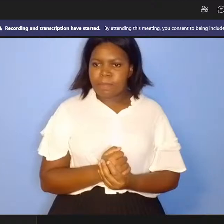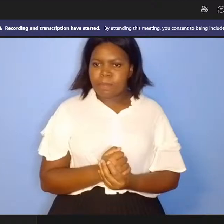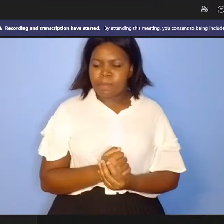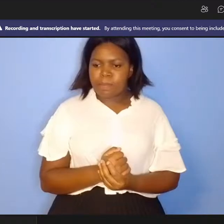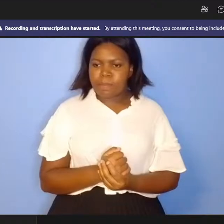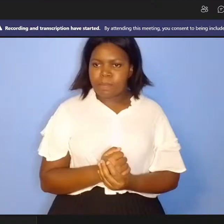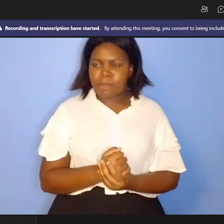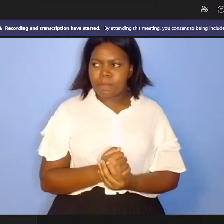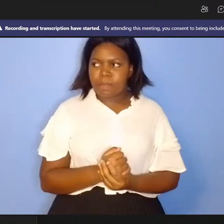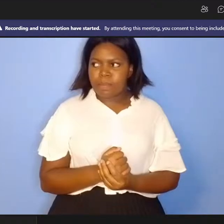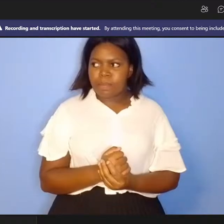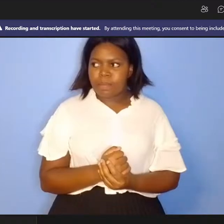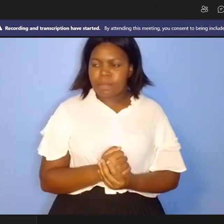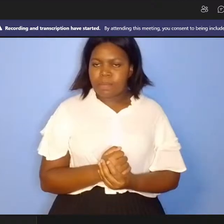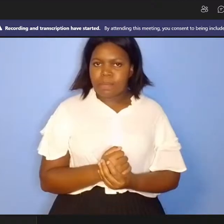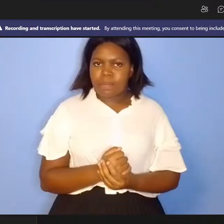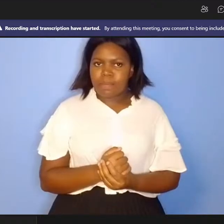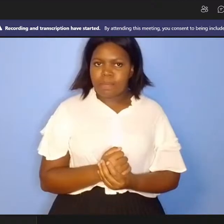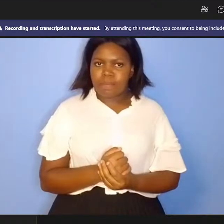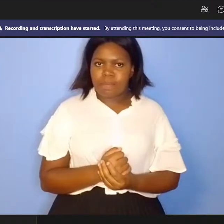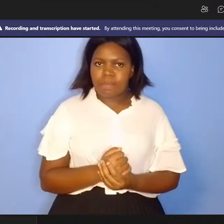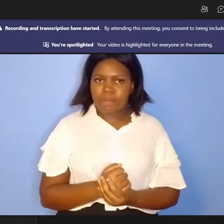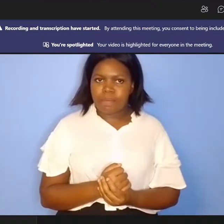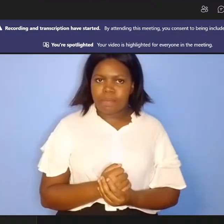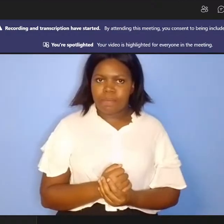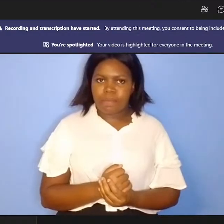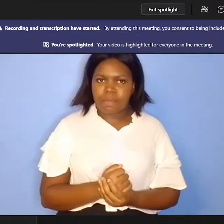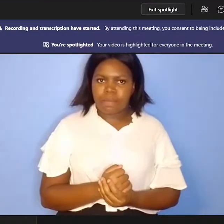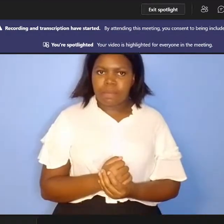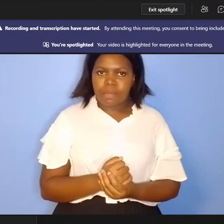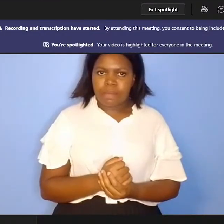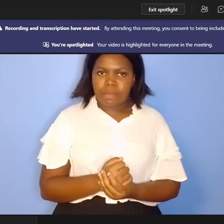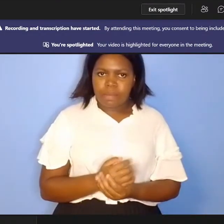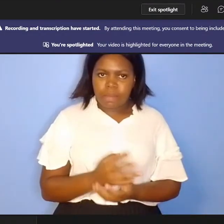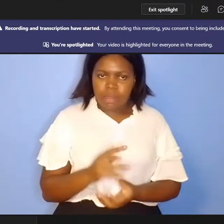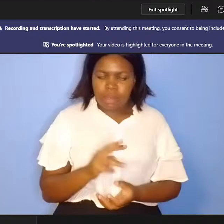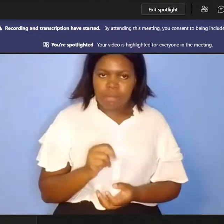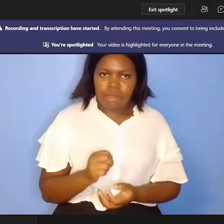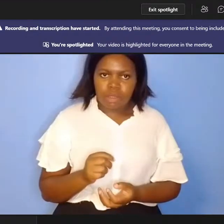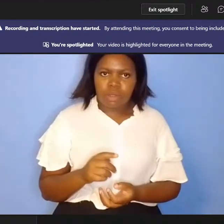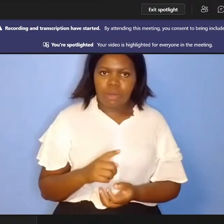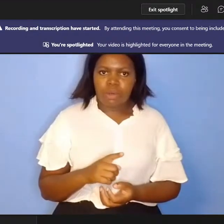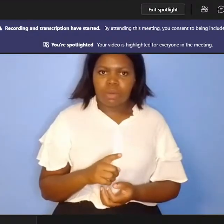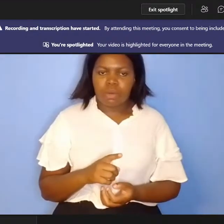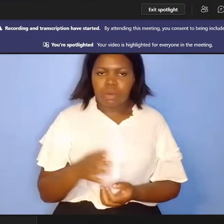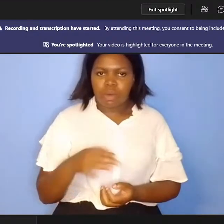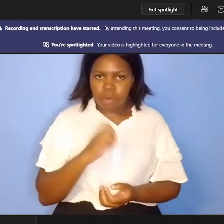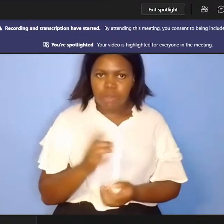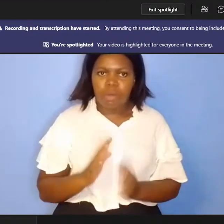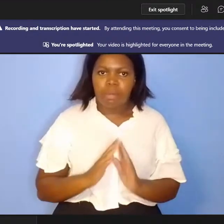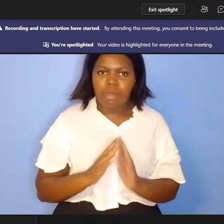Mr. Murphy, would you like to respond to that, or would you like us to move to the next question or comment?